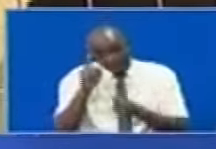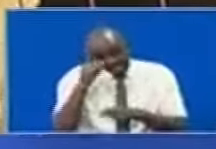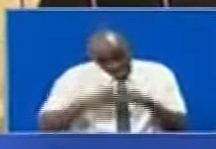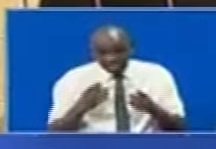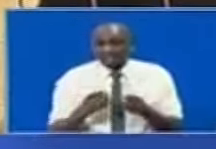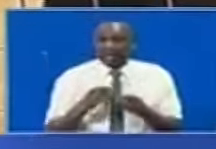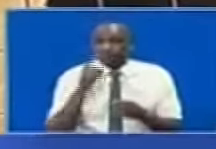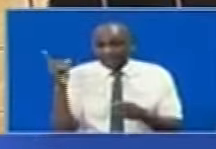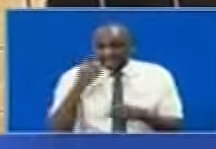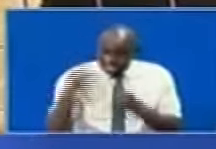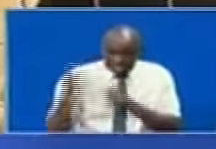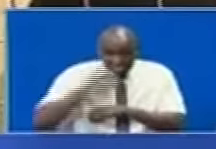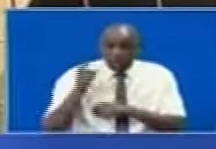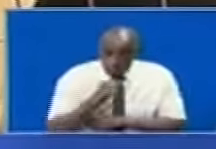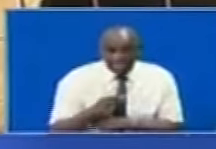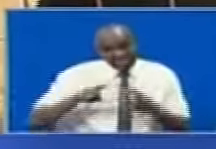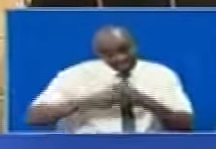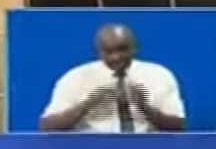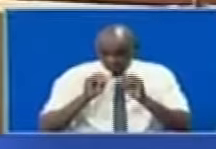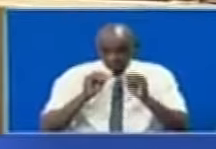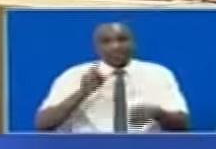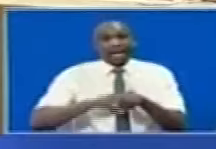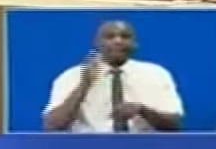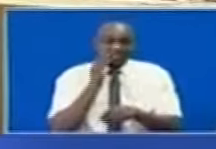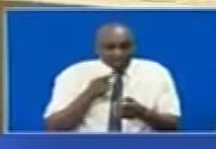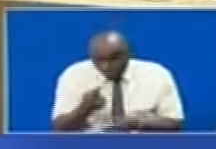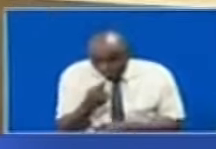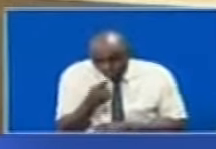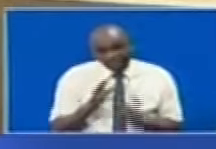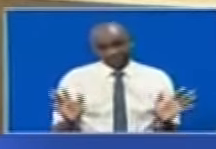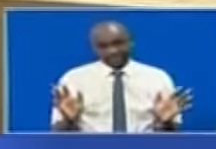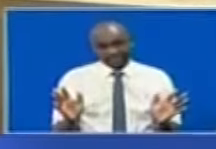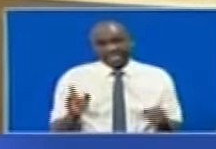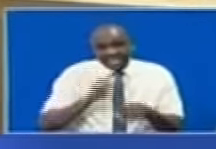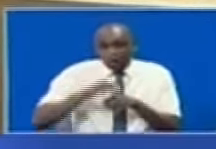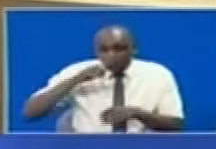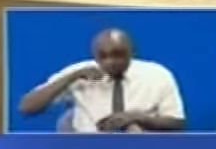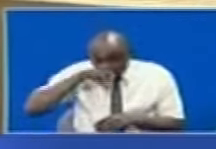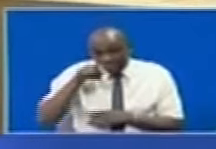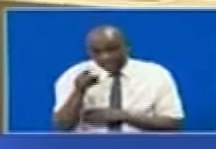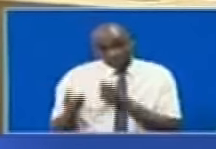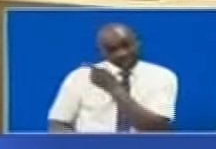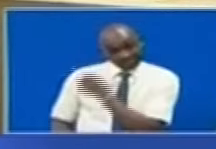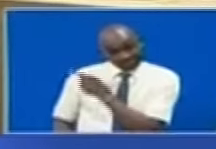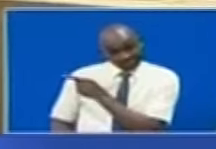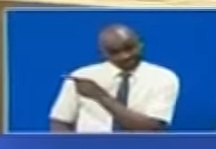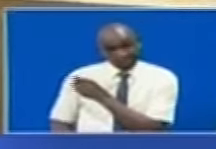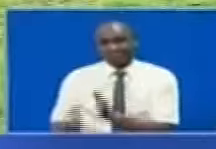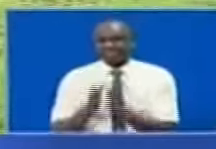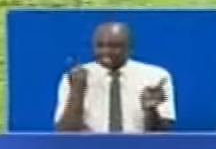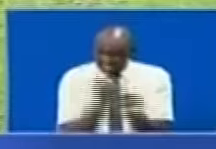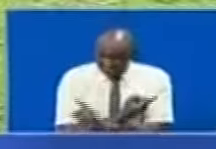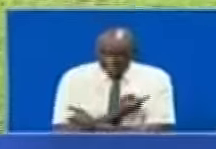training begins, after they are weaned by their mothers. For detection of sniffer dogs, Belgian Shepherds, German